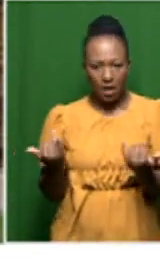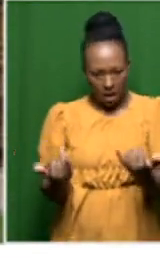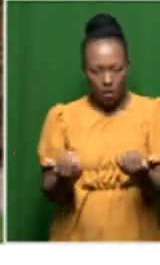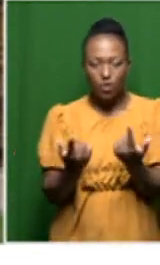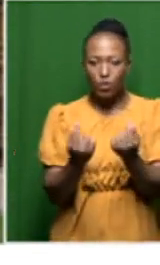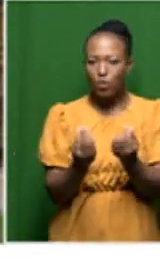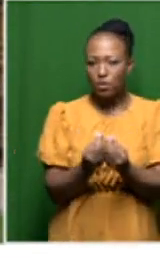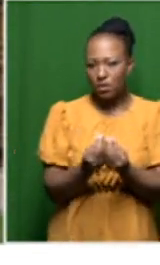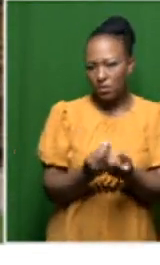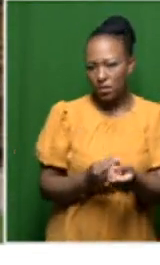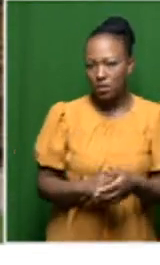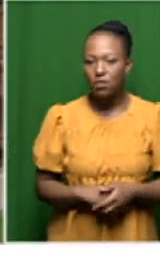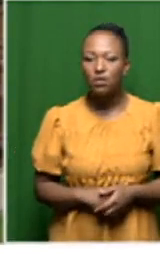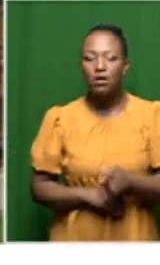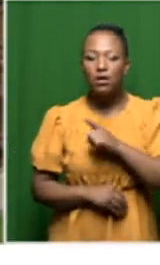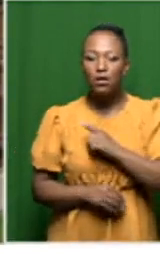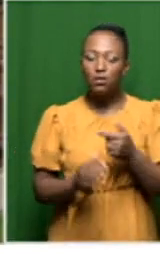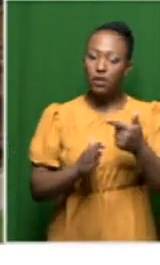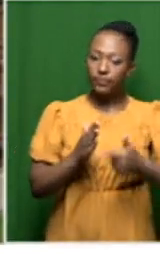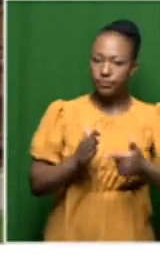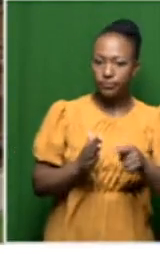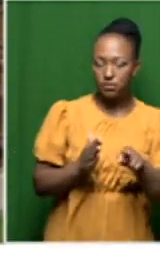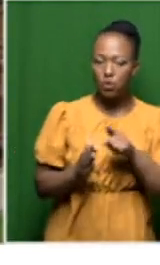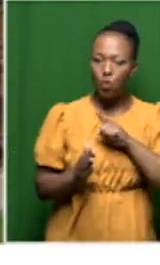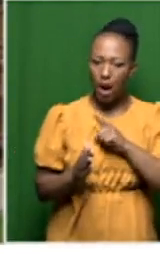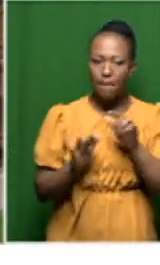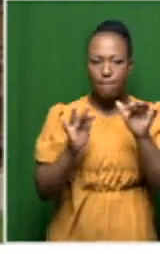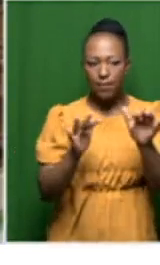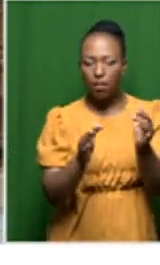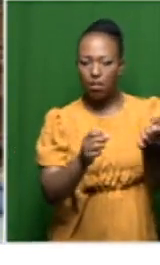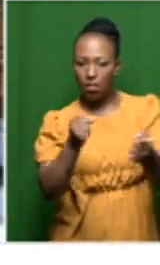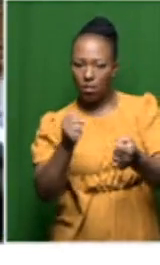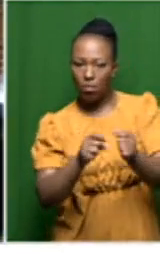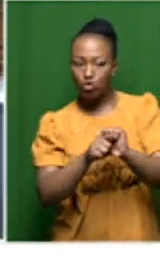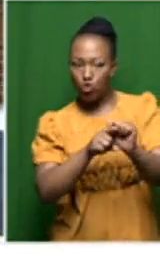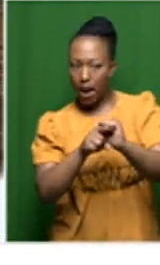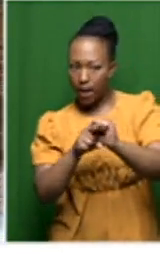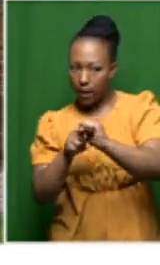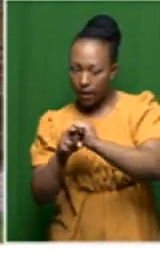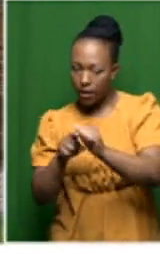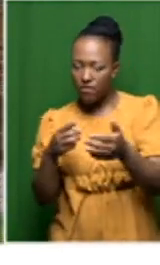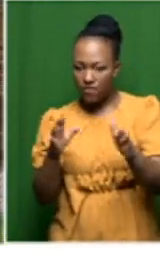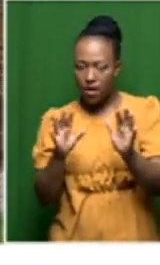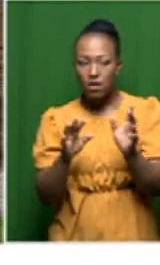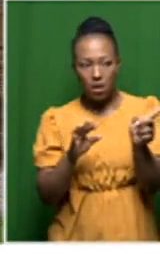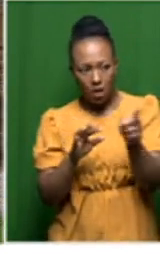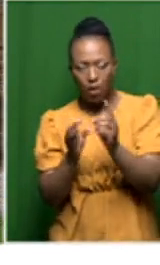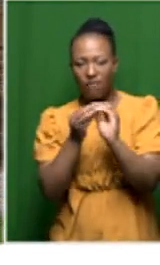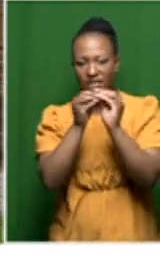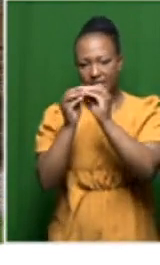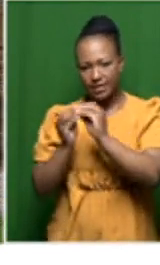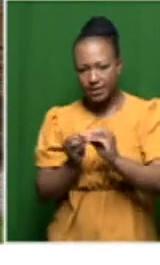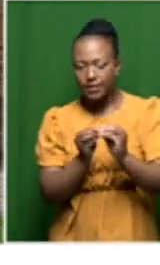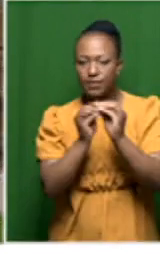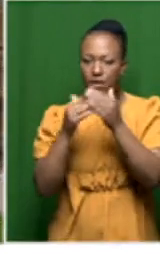about it. That is why we're attracting artisans that we will train to maintain the state buildings. That is why